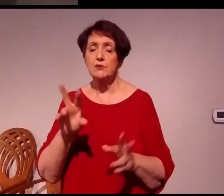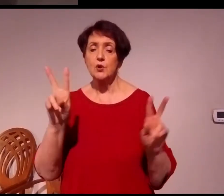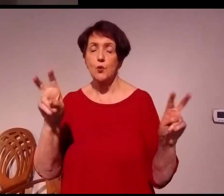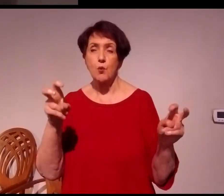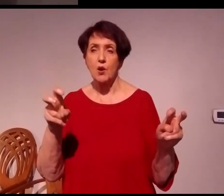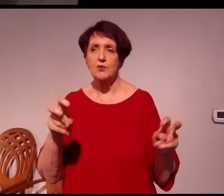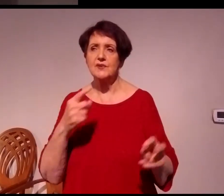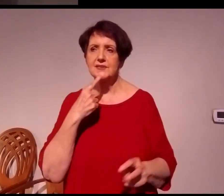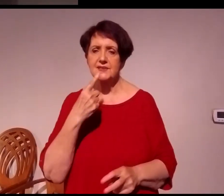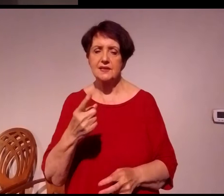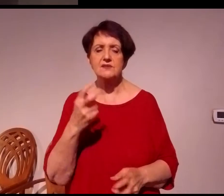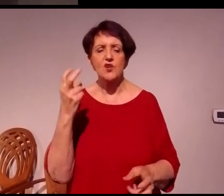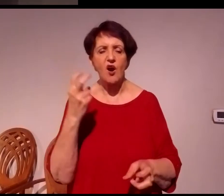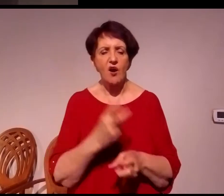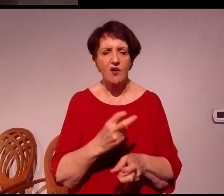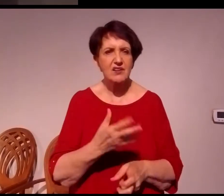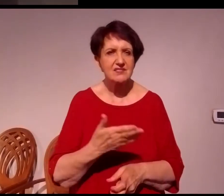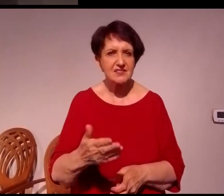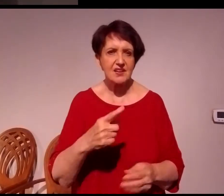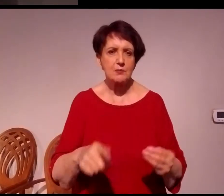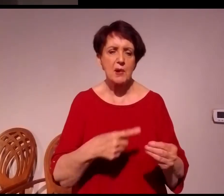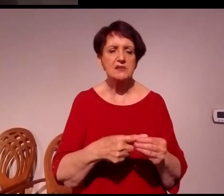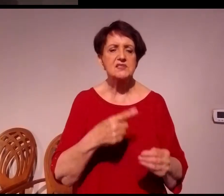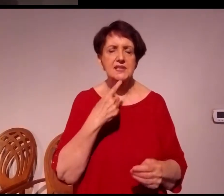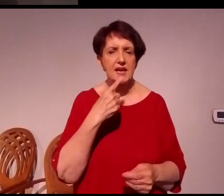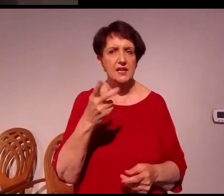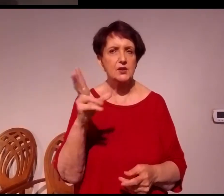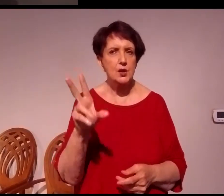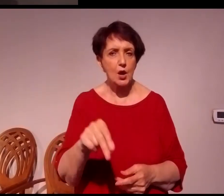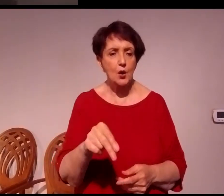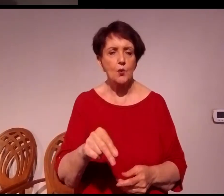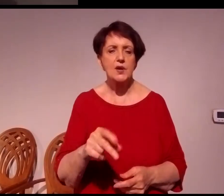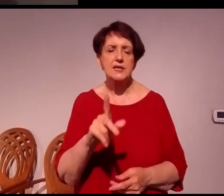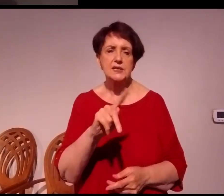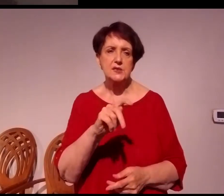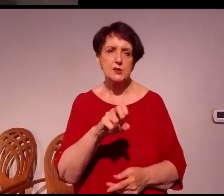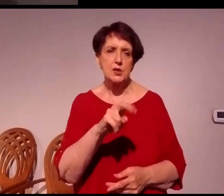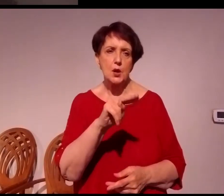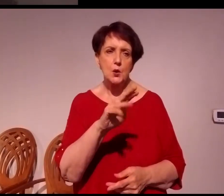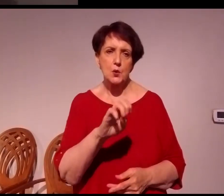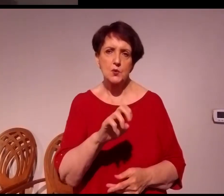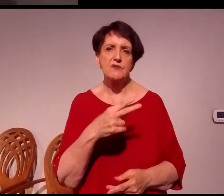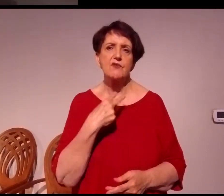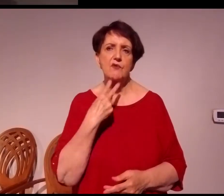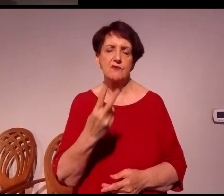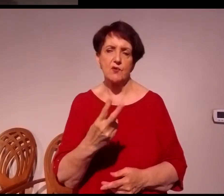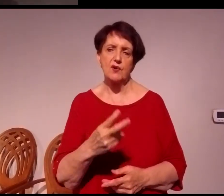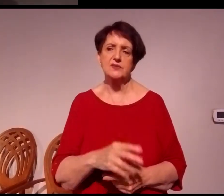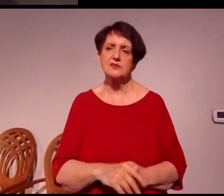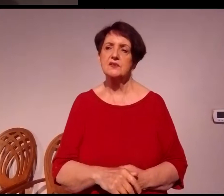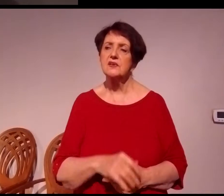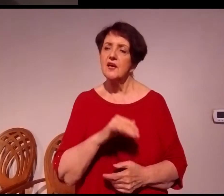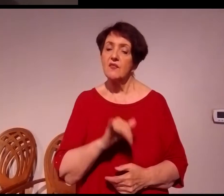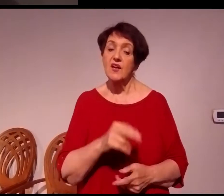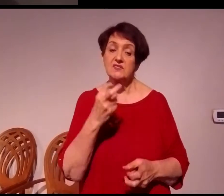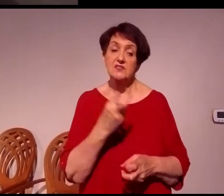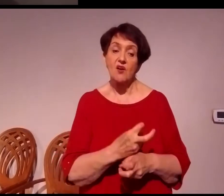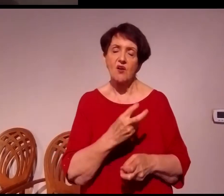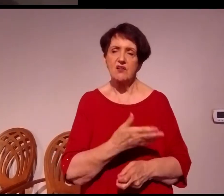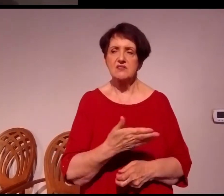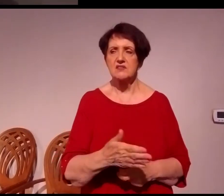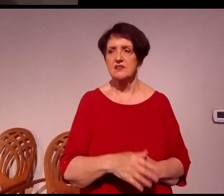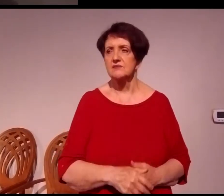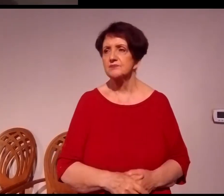about saying no is the tone in which you say it in. That's actually the hardest thing about saying